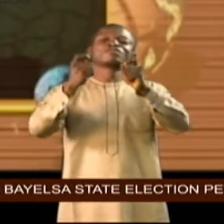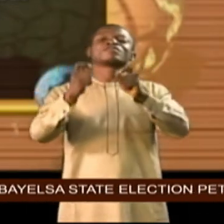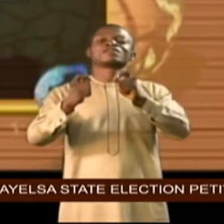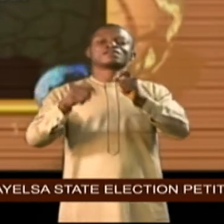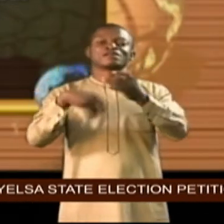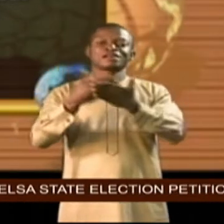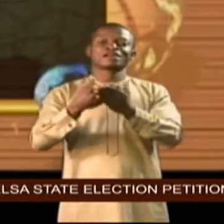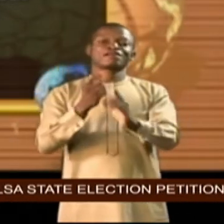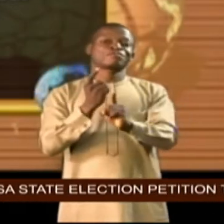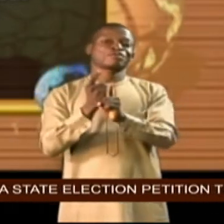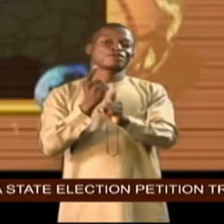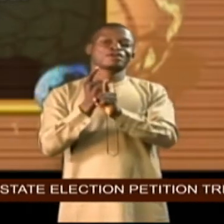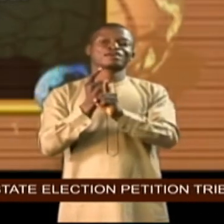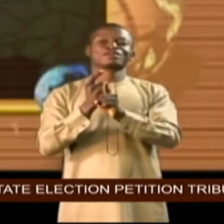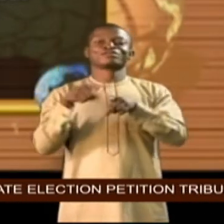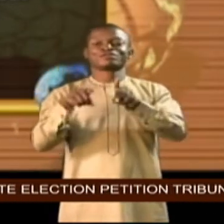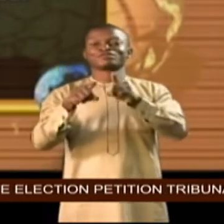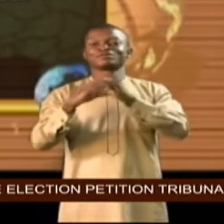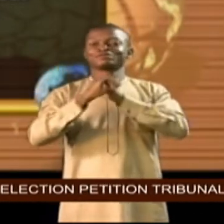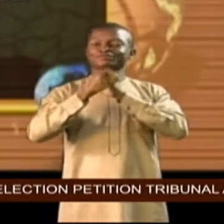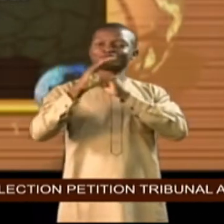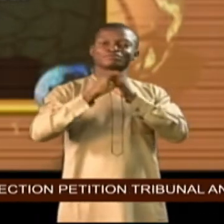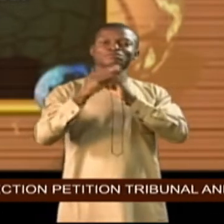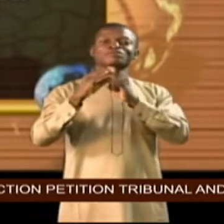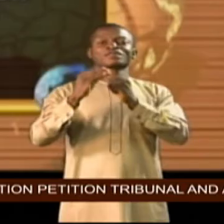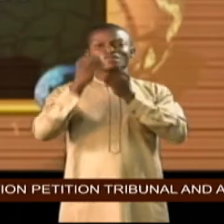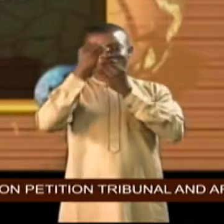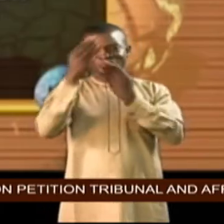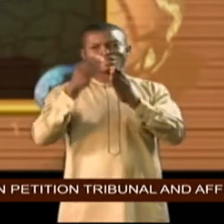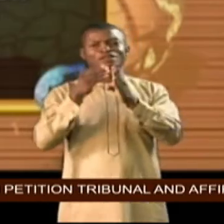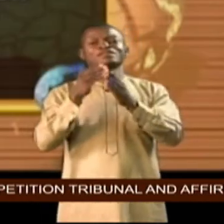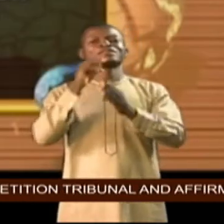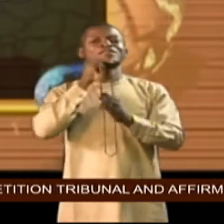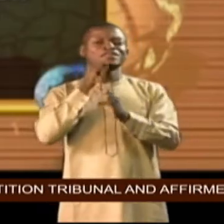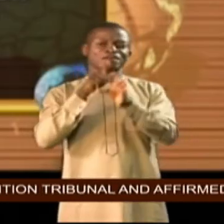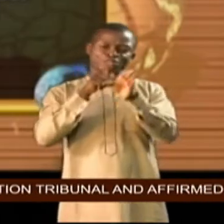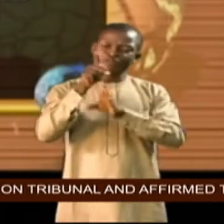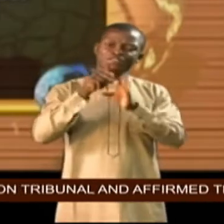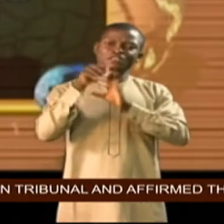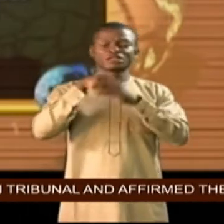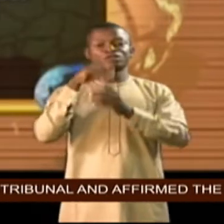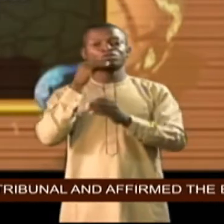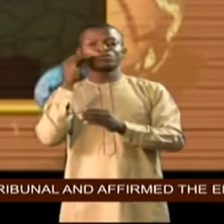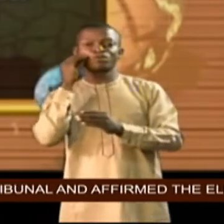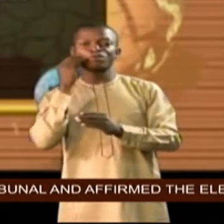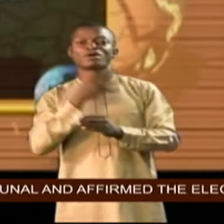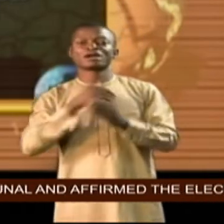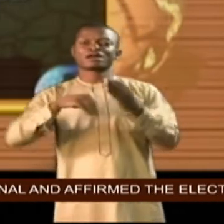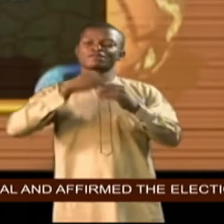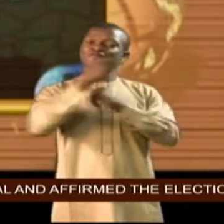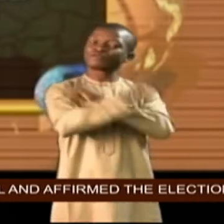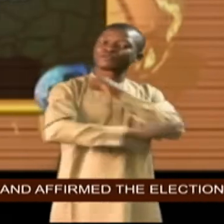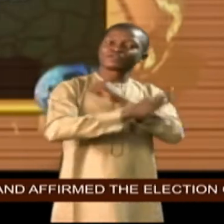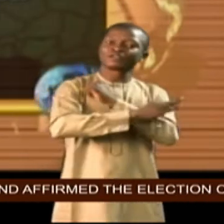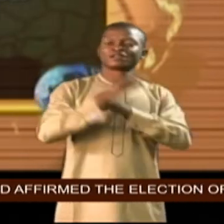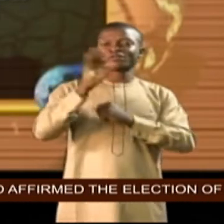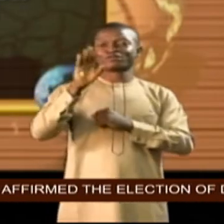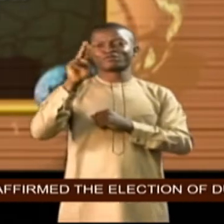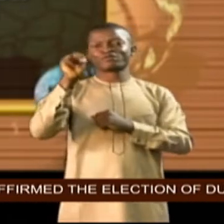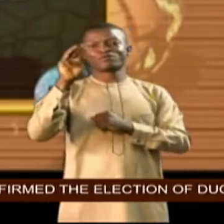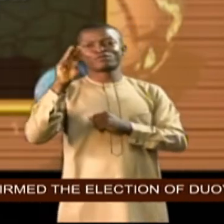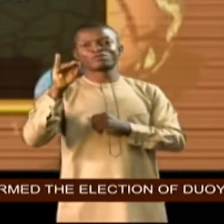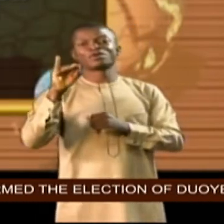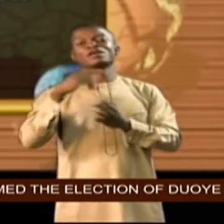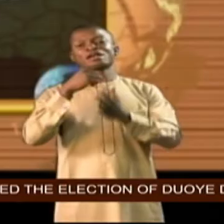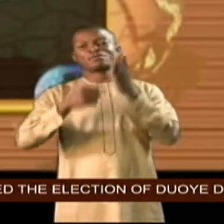in his National Day broadcast, just applauded Nigerian professionals at home and abroad, whom he said ranked among the very best in the